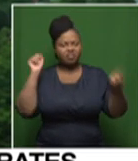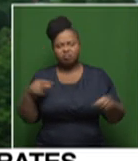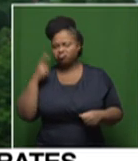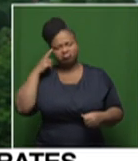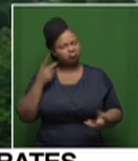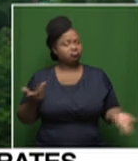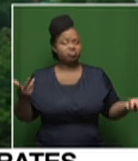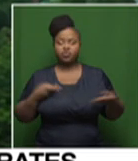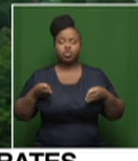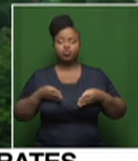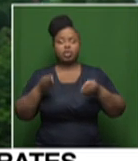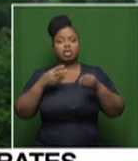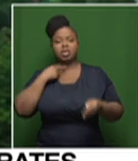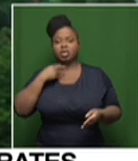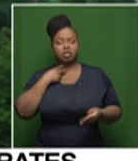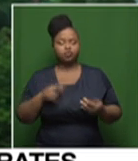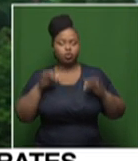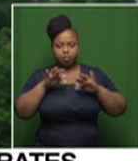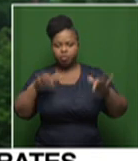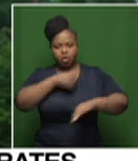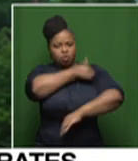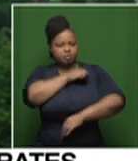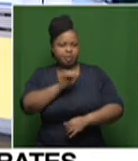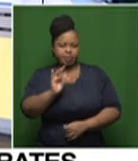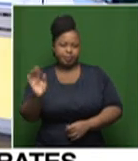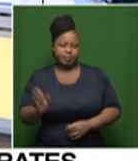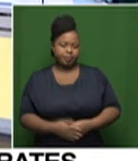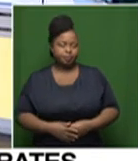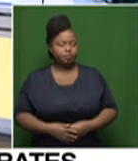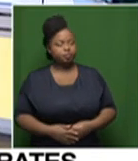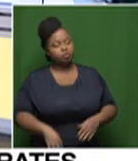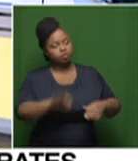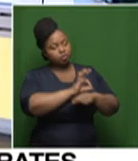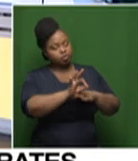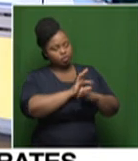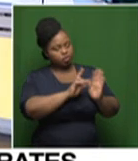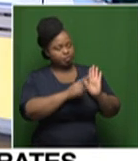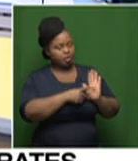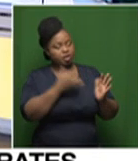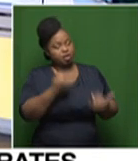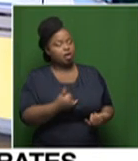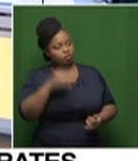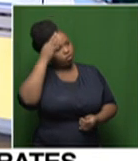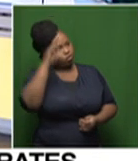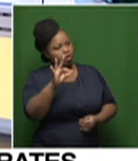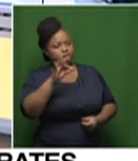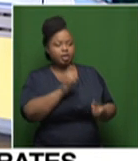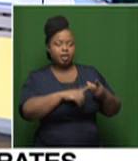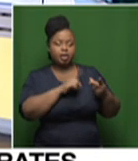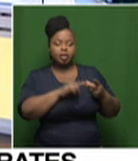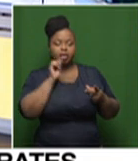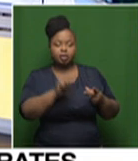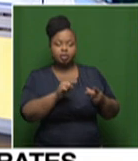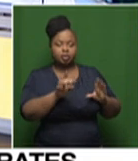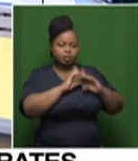even find a road leading up to a public hospital. So what is the plan right now from the Indian government and the Ministry